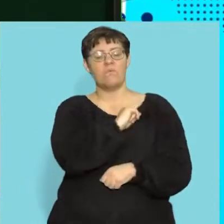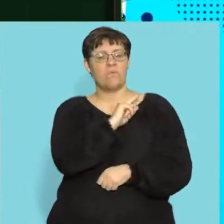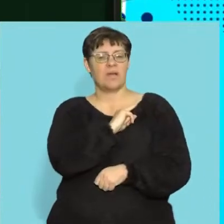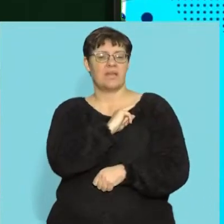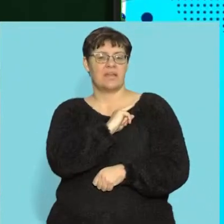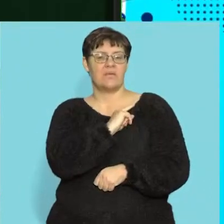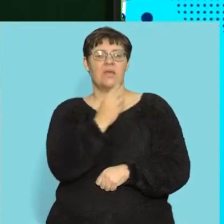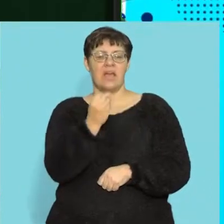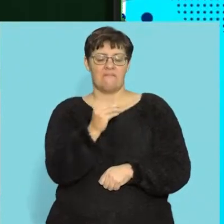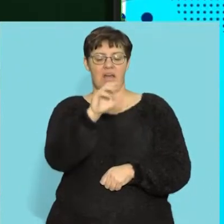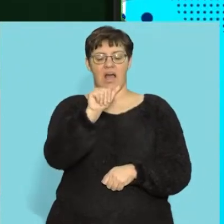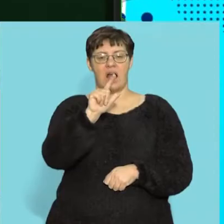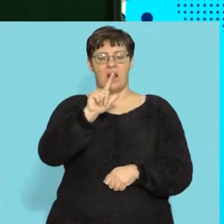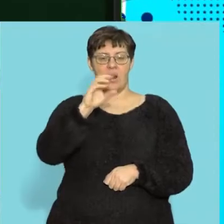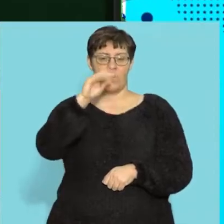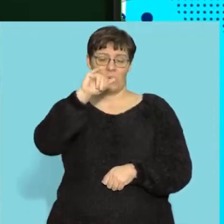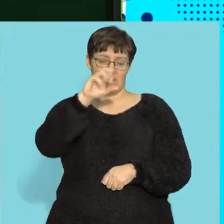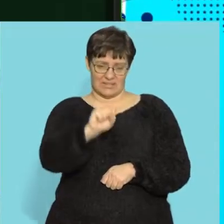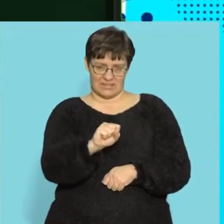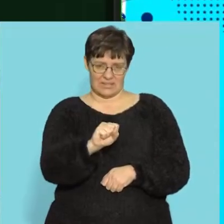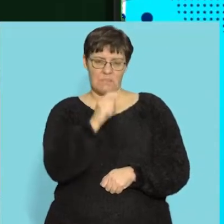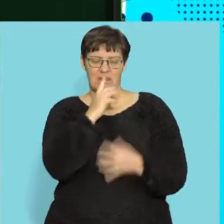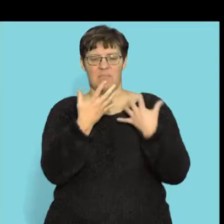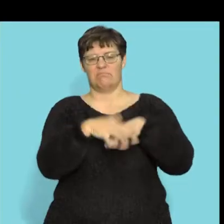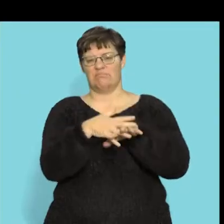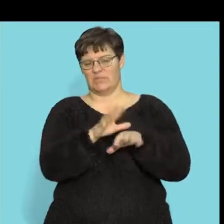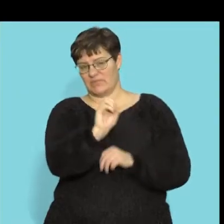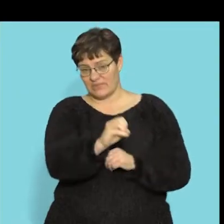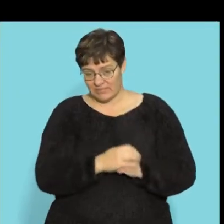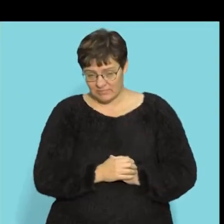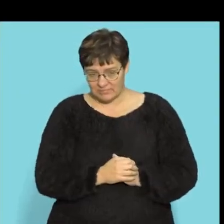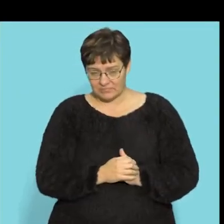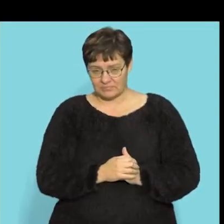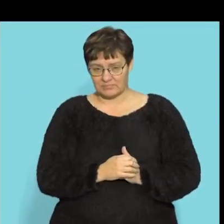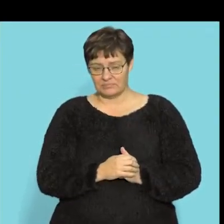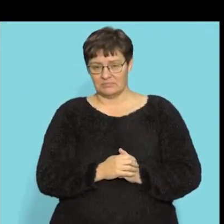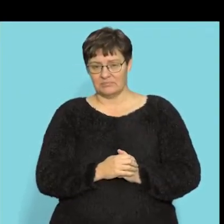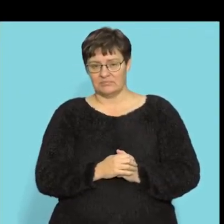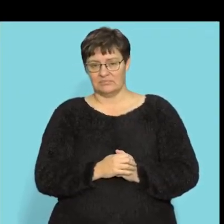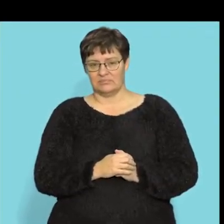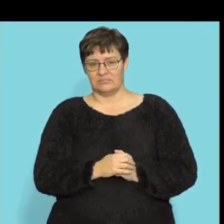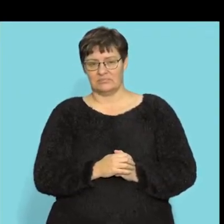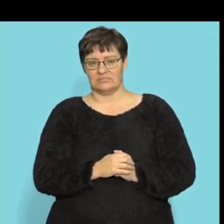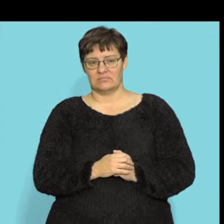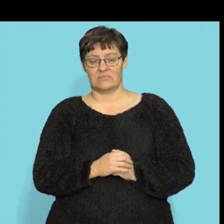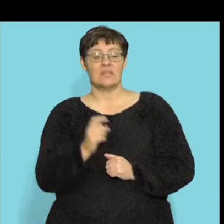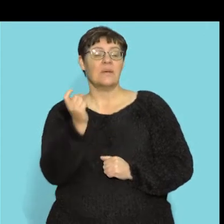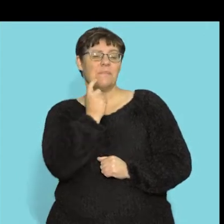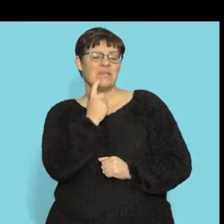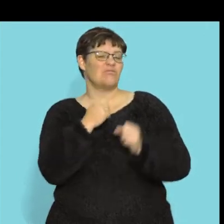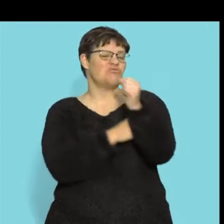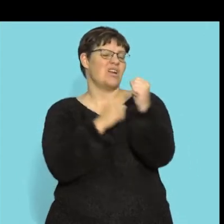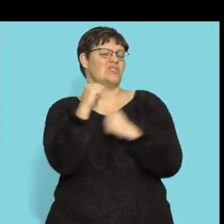which are homogeneous mixtures, right? So within a metallic structure, what is